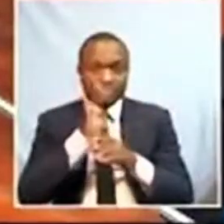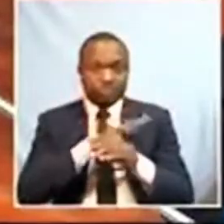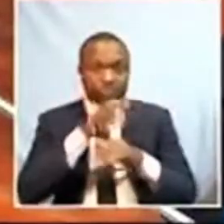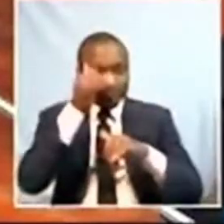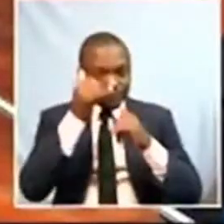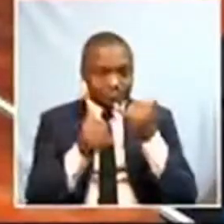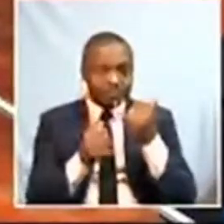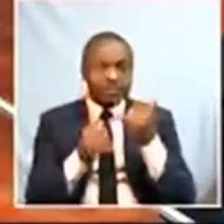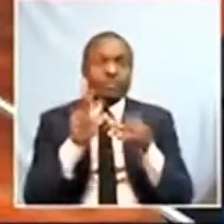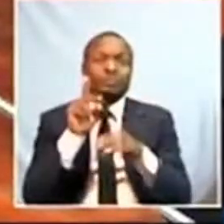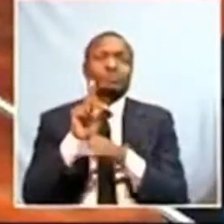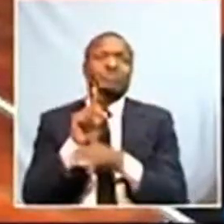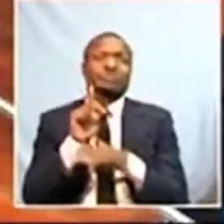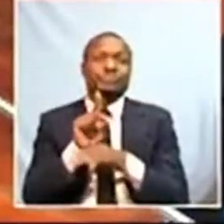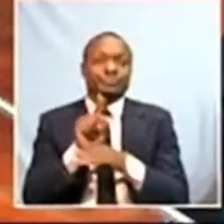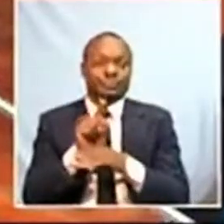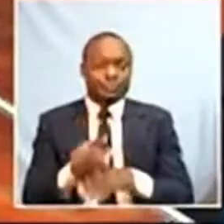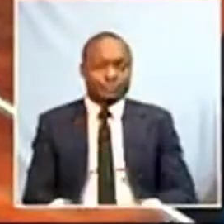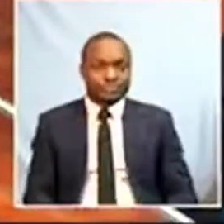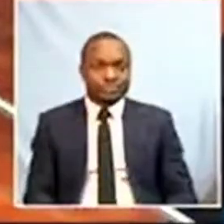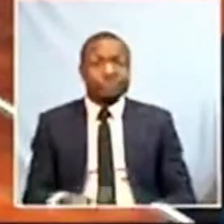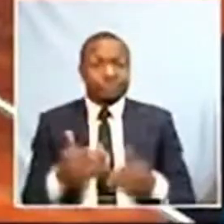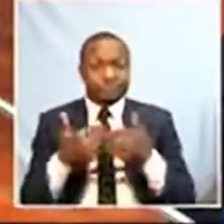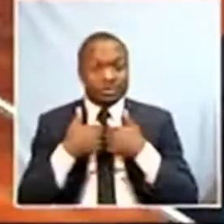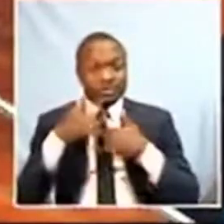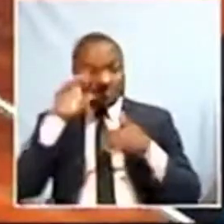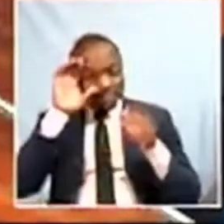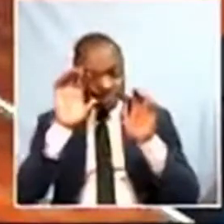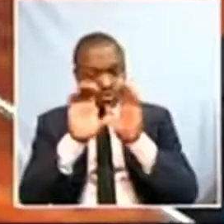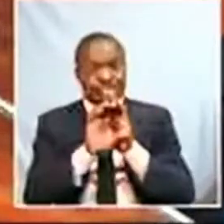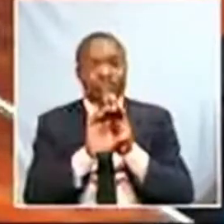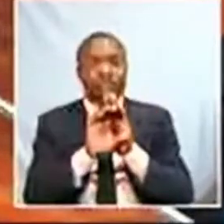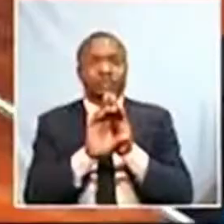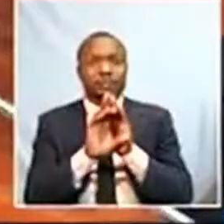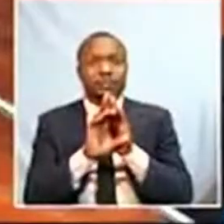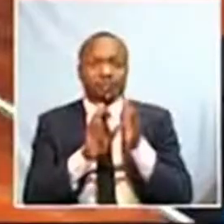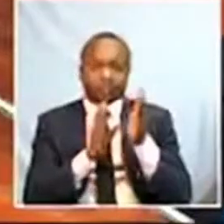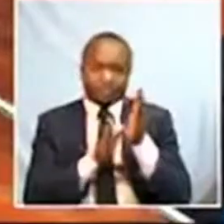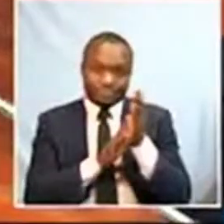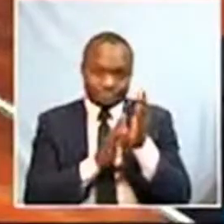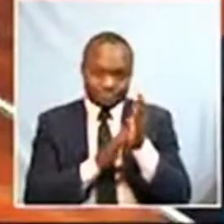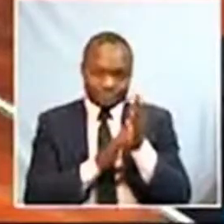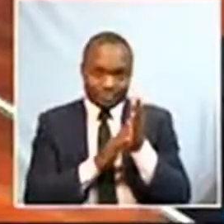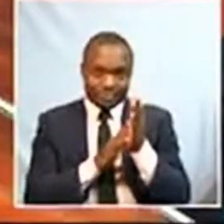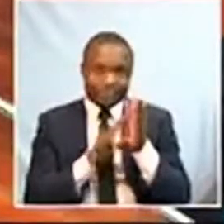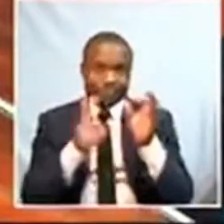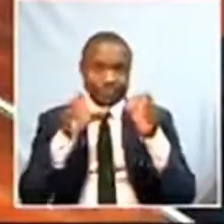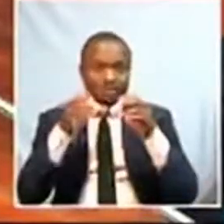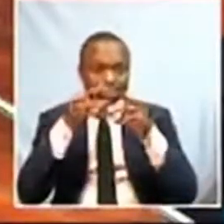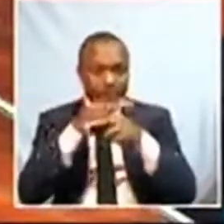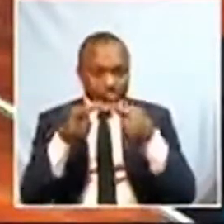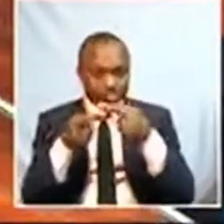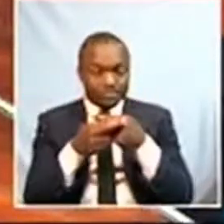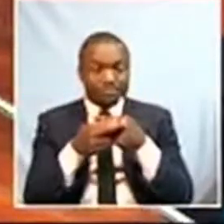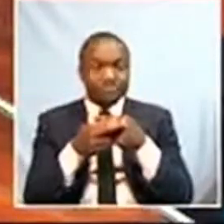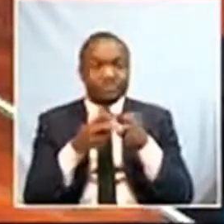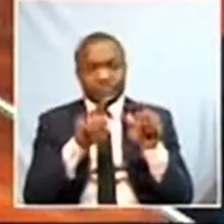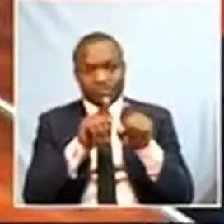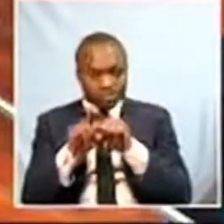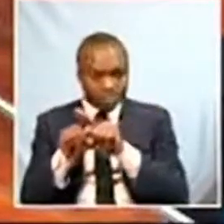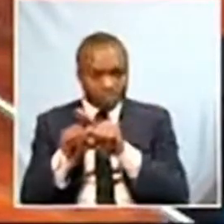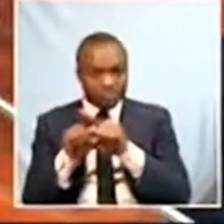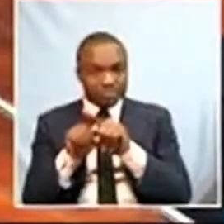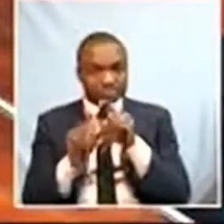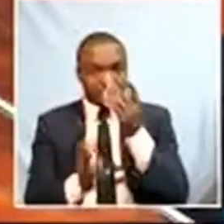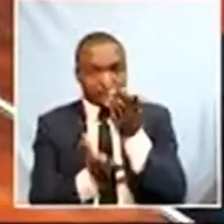completed the project. And we have a picture of the school, of the classroom block, and also referred